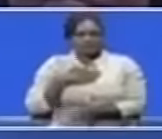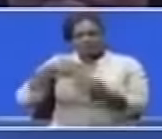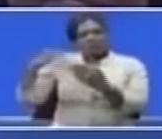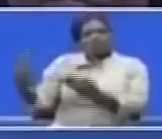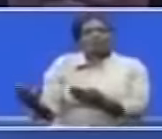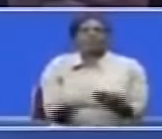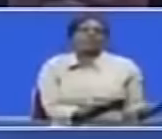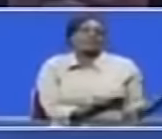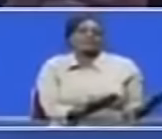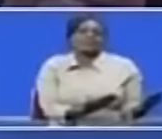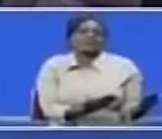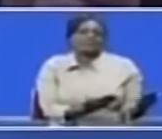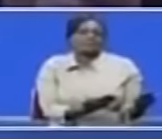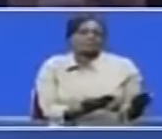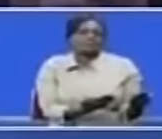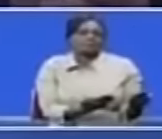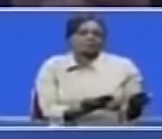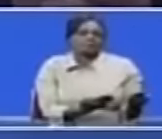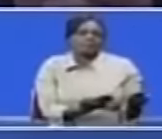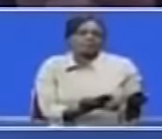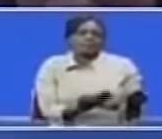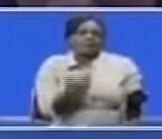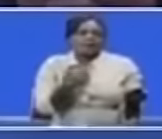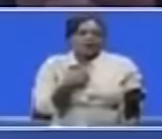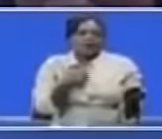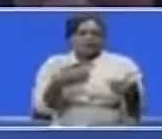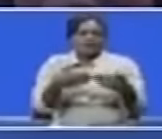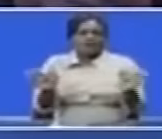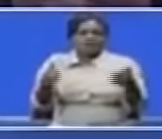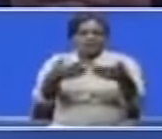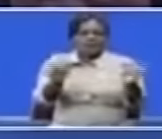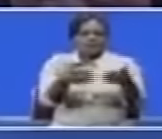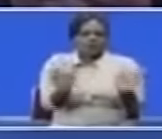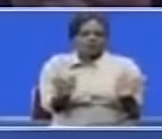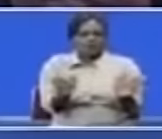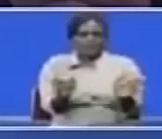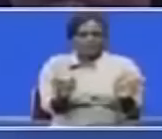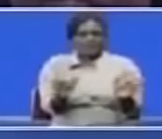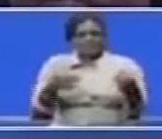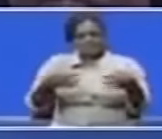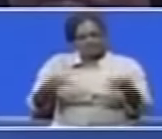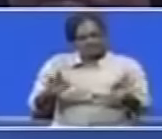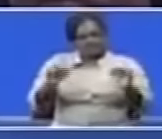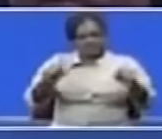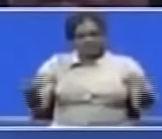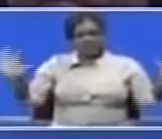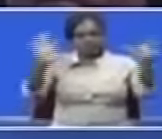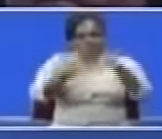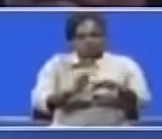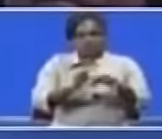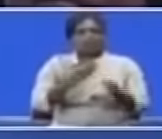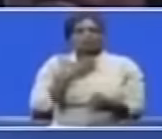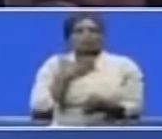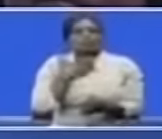welcome. We have our door open. We are